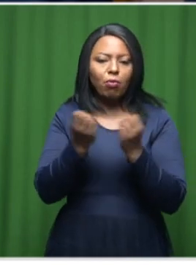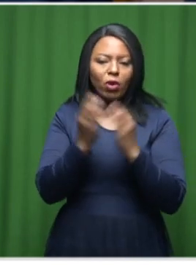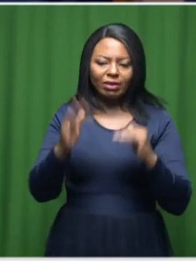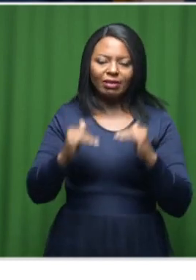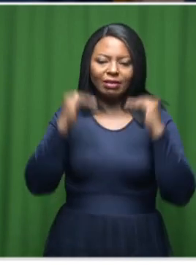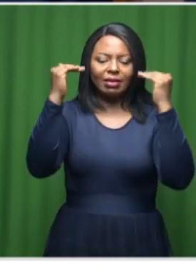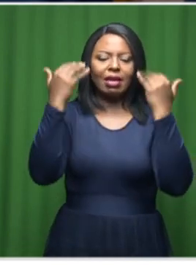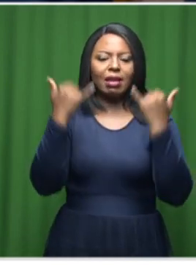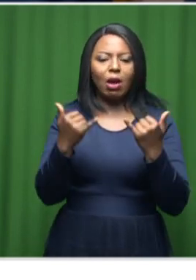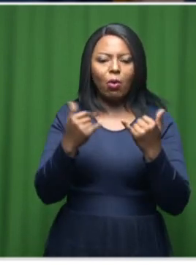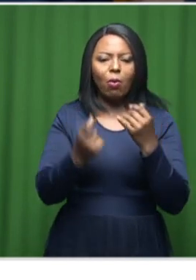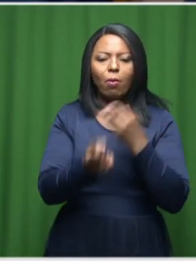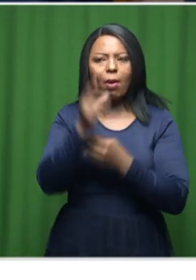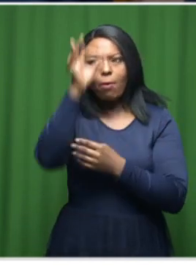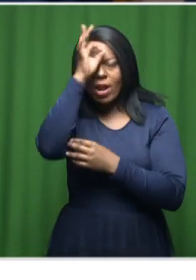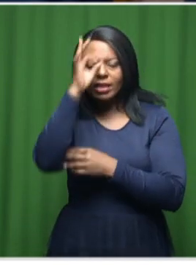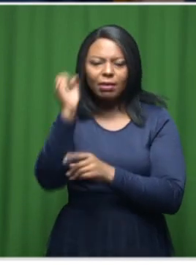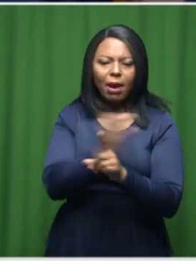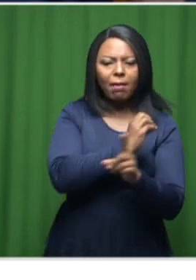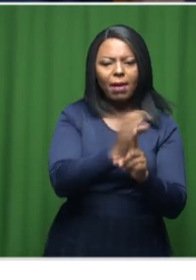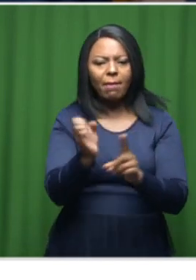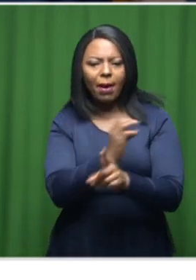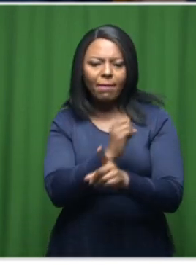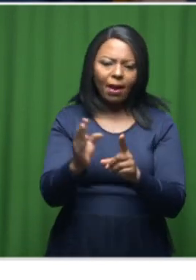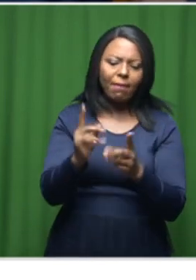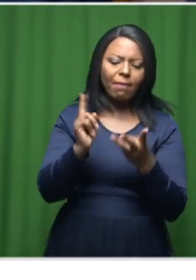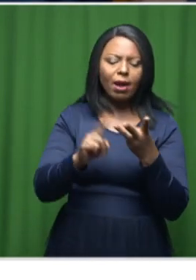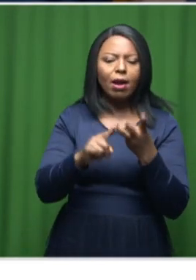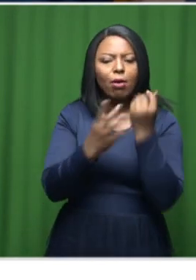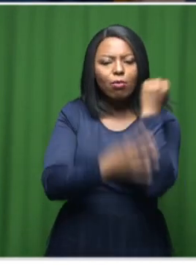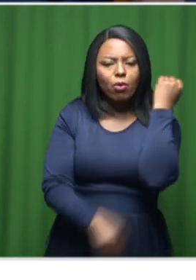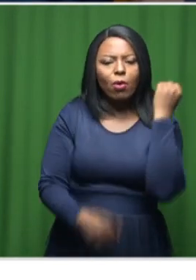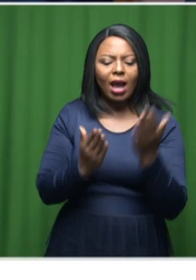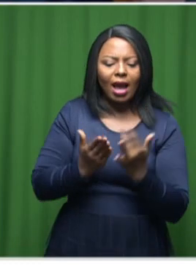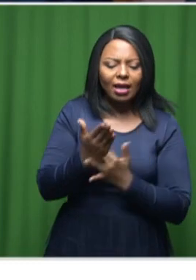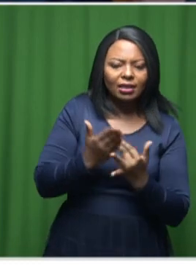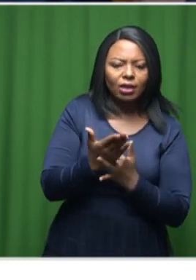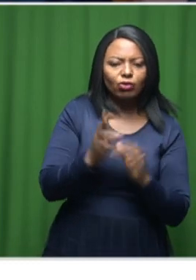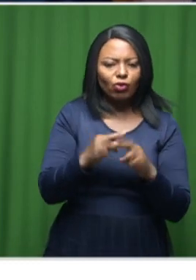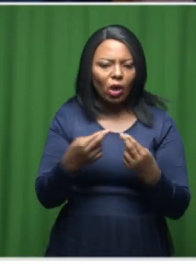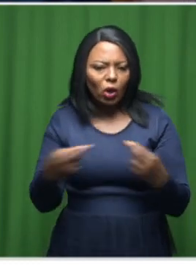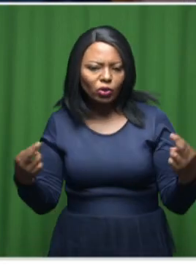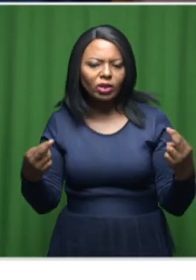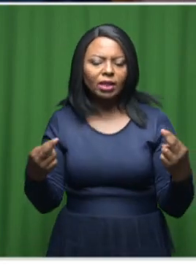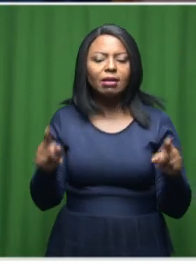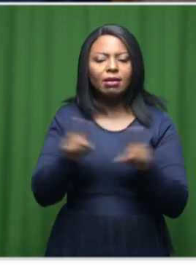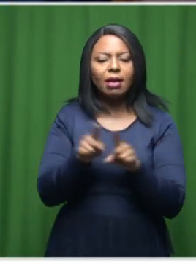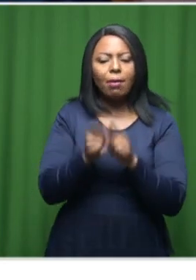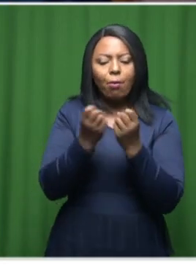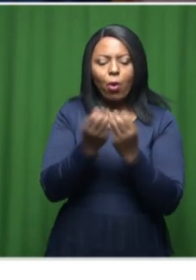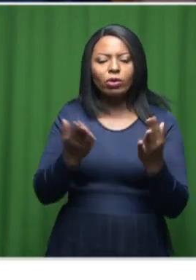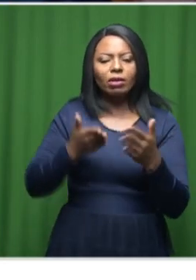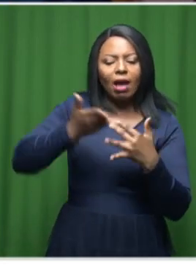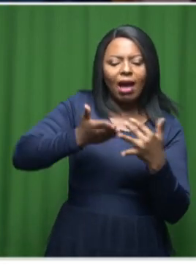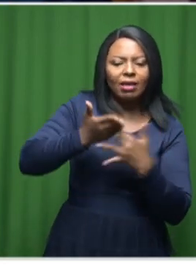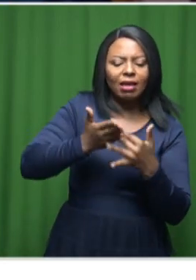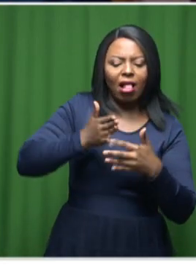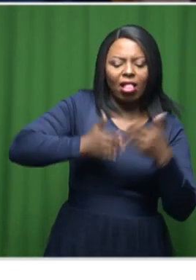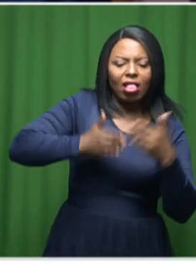police brutality, poor access to justice and resources, mass incarceration, and a lack of access to